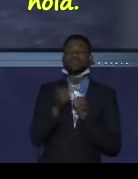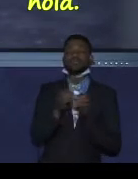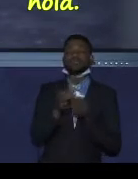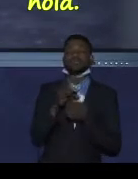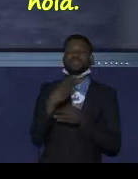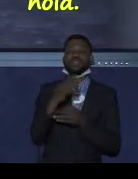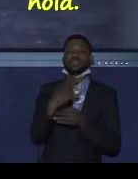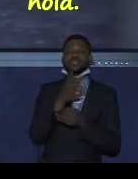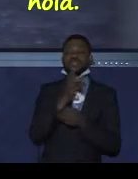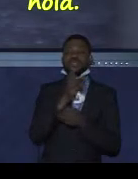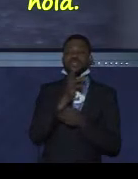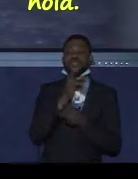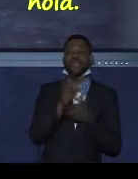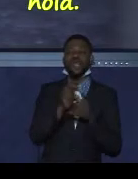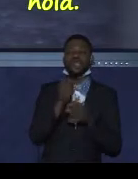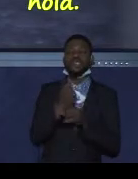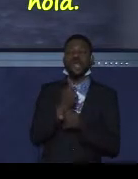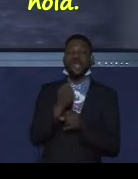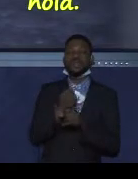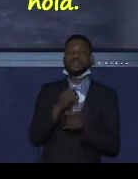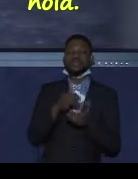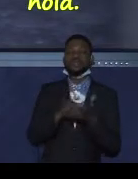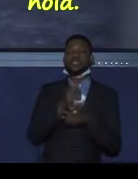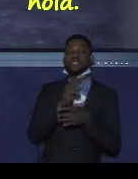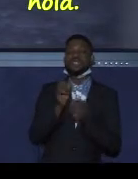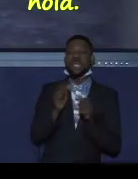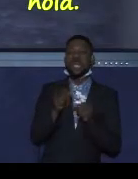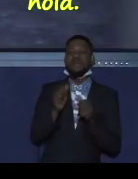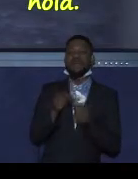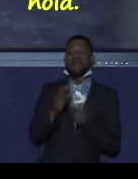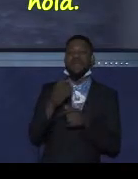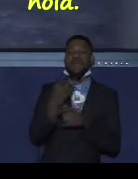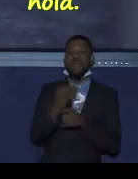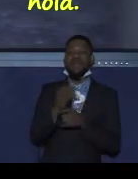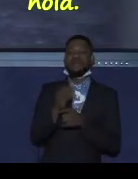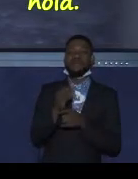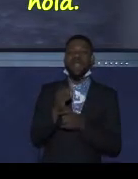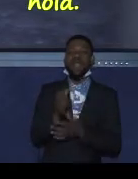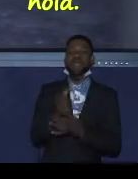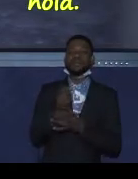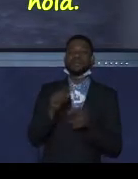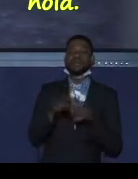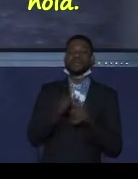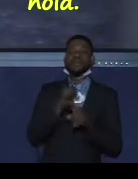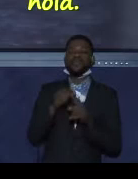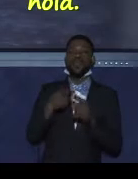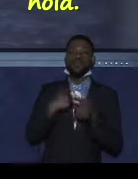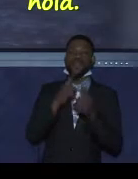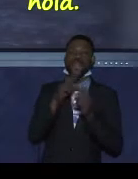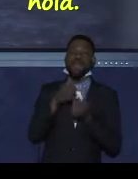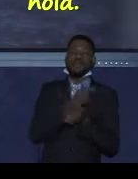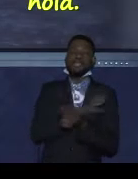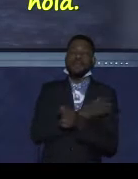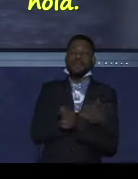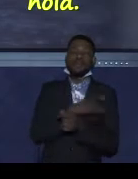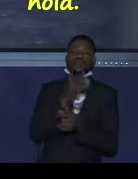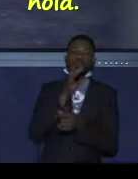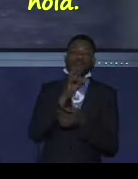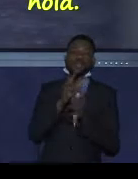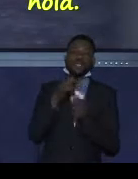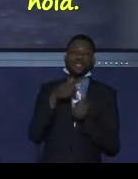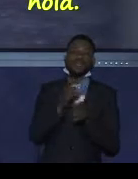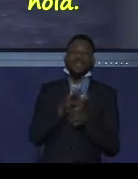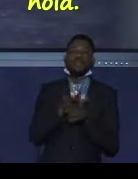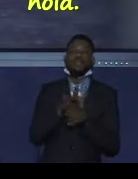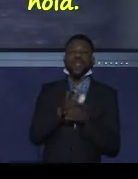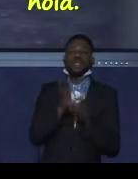the quantity of liquid or solid it is capable of holding. So when we're talking about capacity, we are